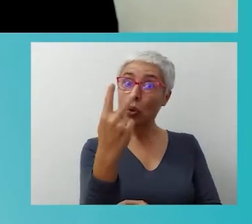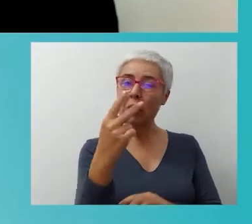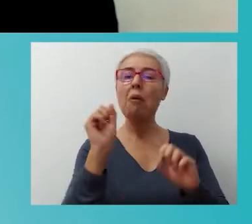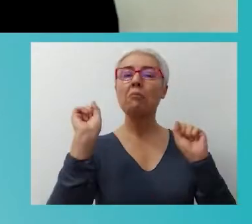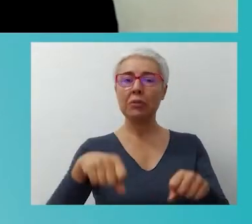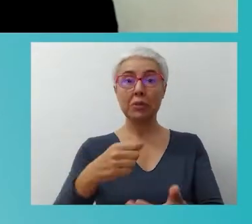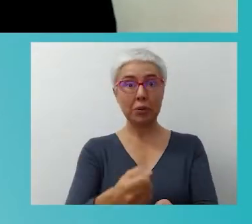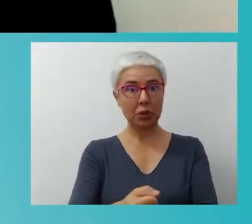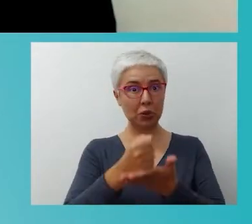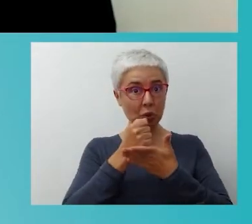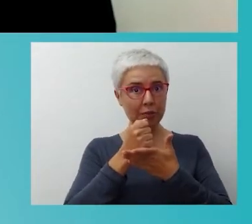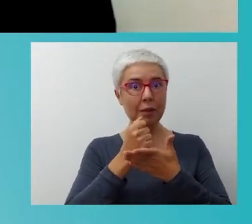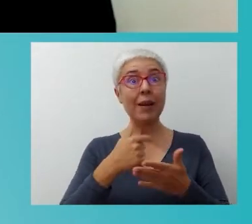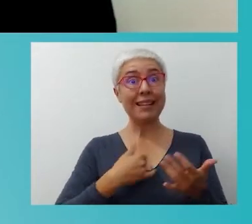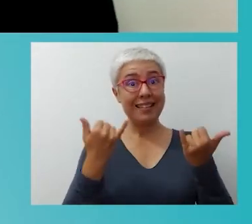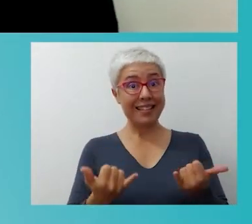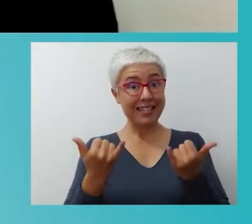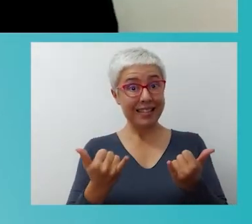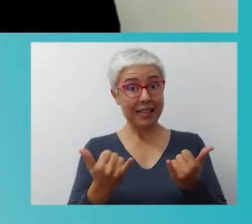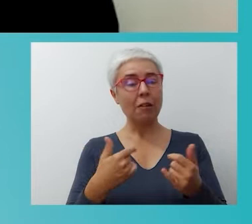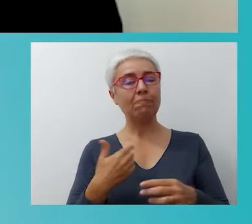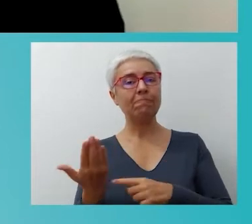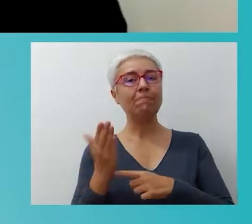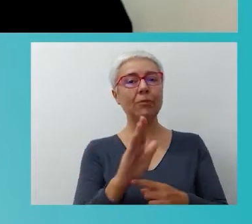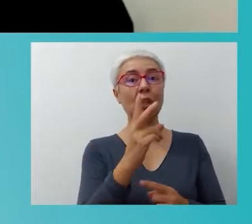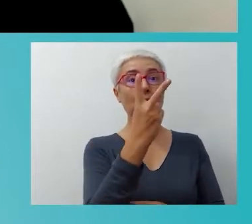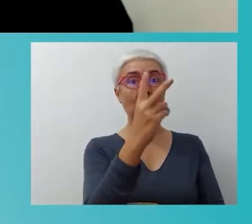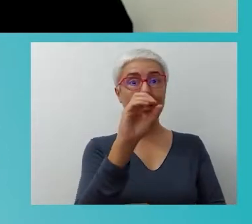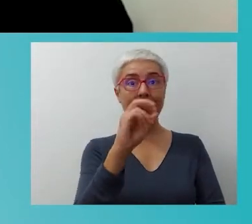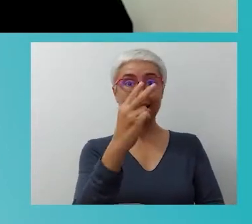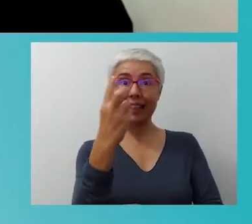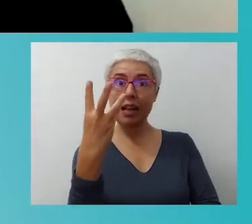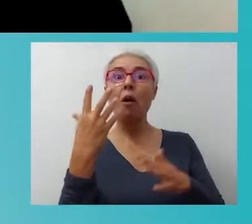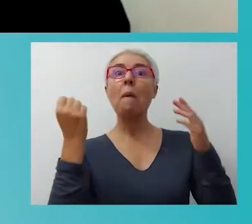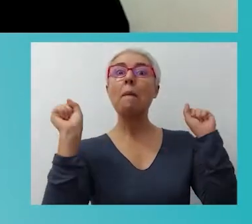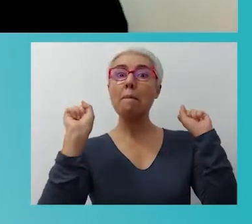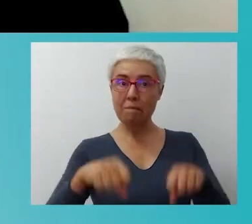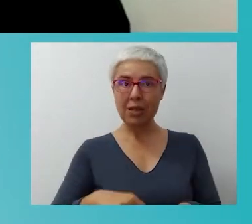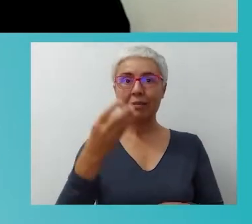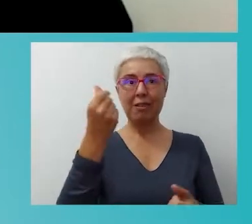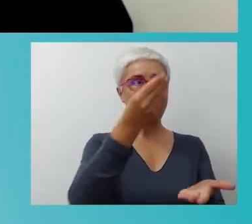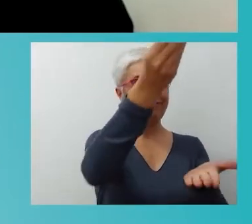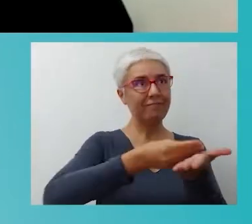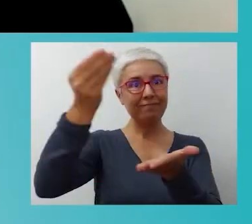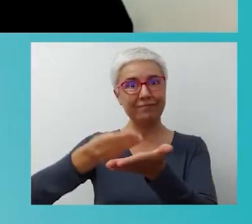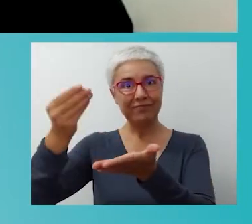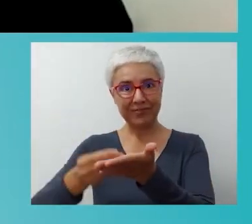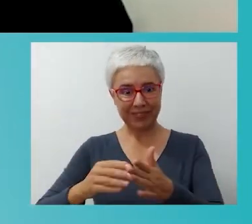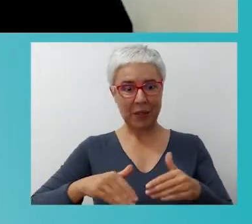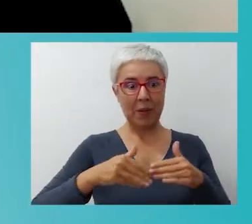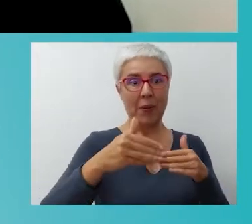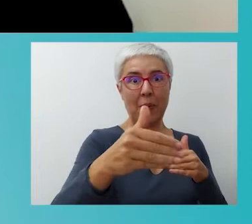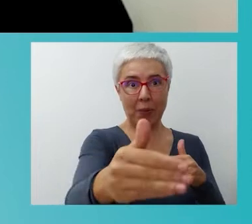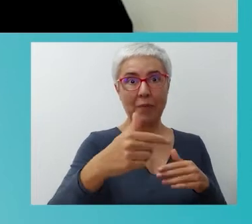the most of this global opportunity, we are now adding convertible notes. We will launch our third investment round